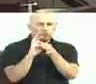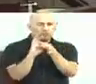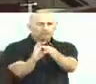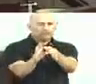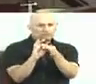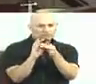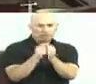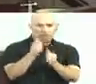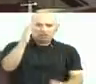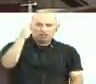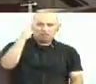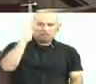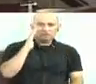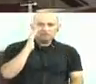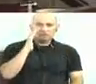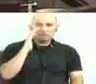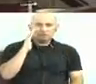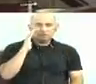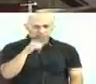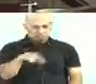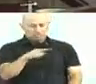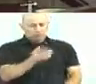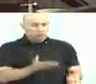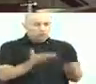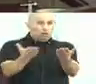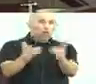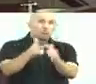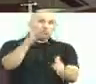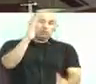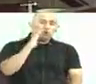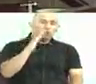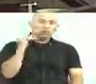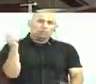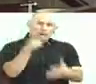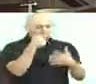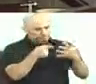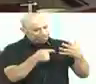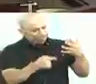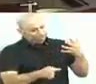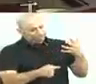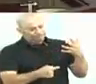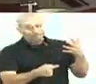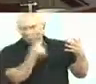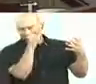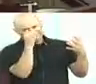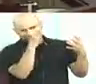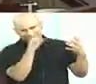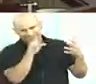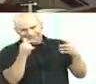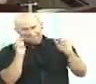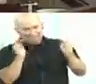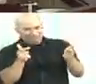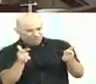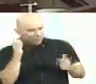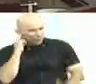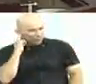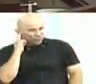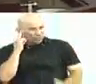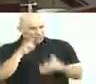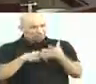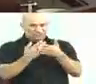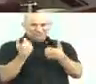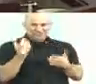relationship with God. And they are offering up to God all of these absurd gifts that you heard read